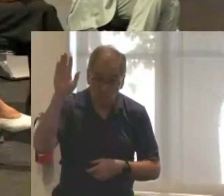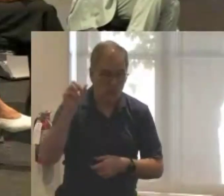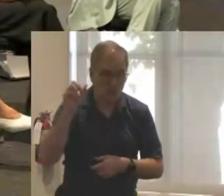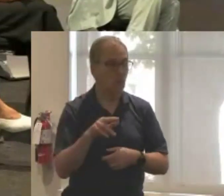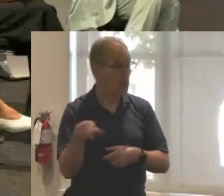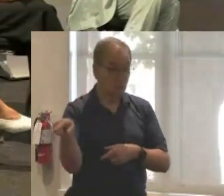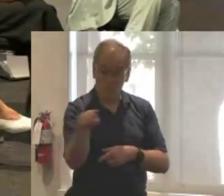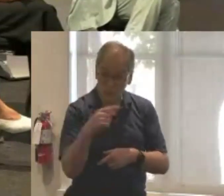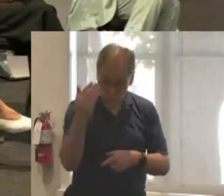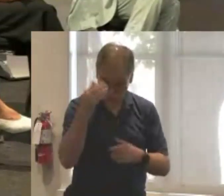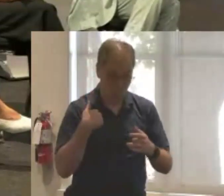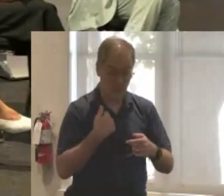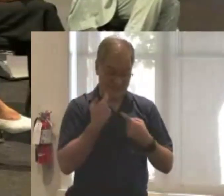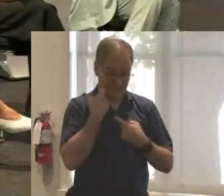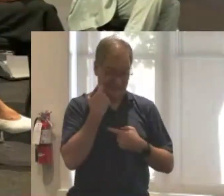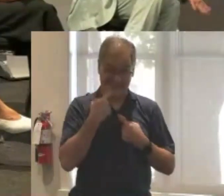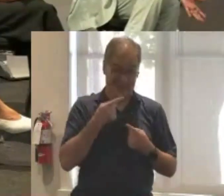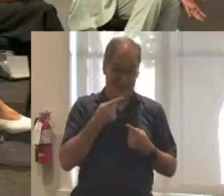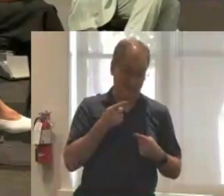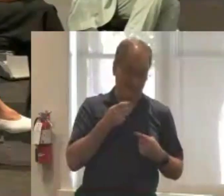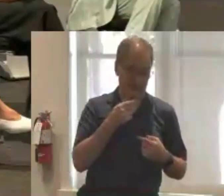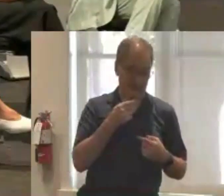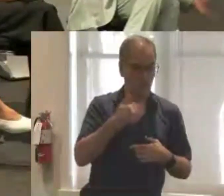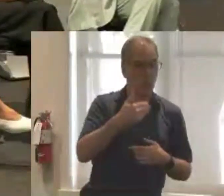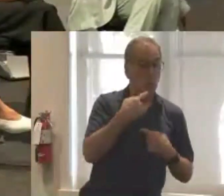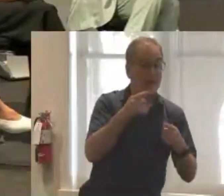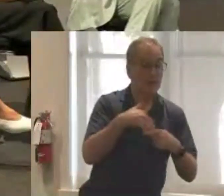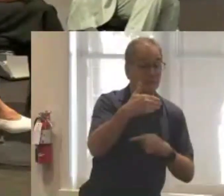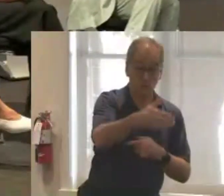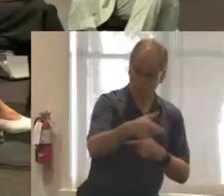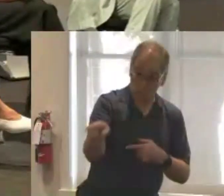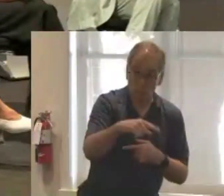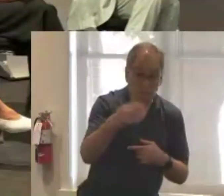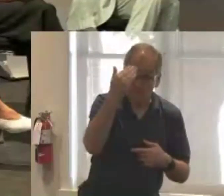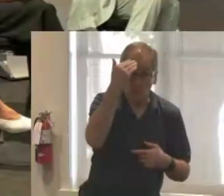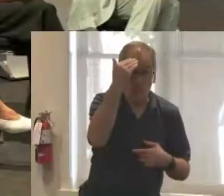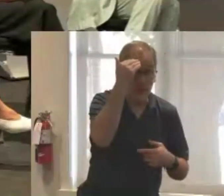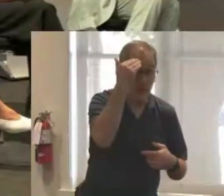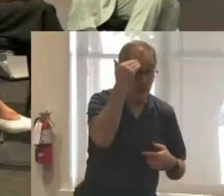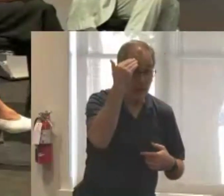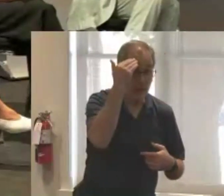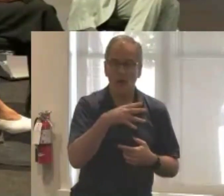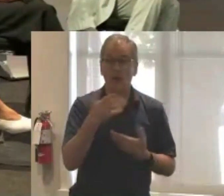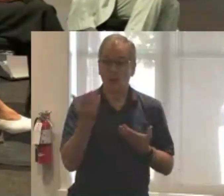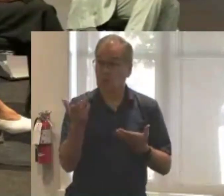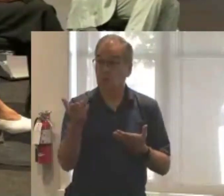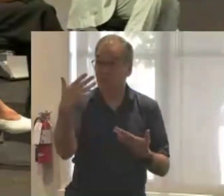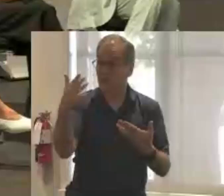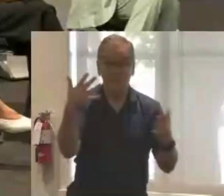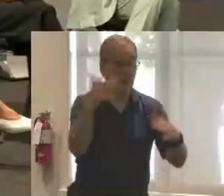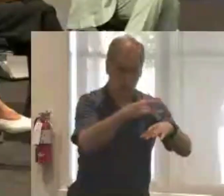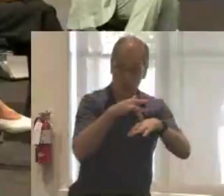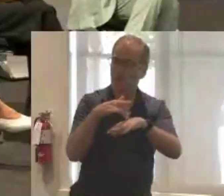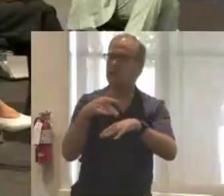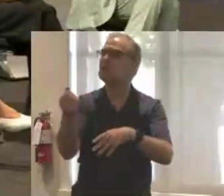have heard of some of the stuff we've done similar to that in the past years, and then ask them to share from their experience of attending such event. What